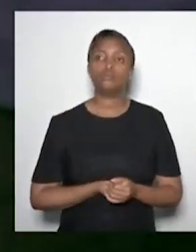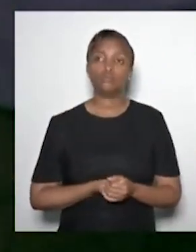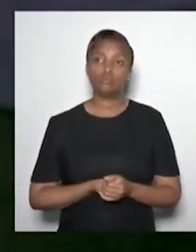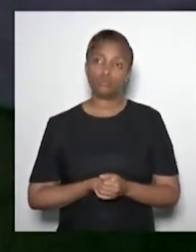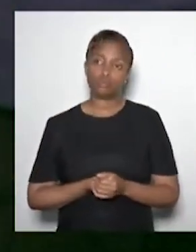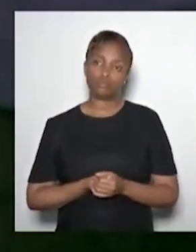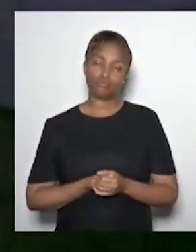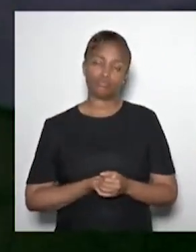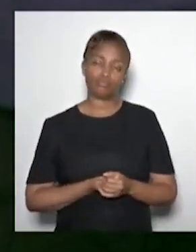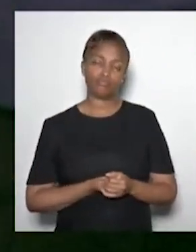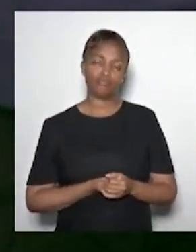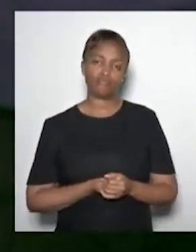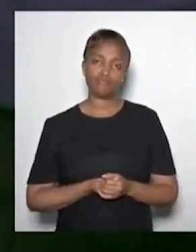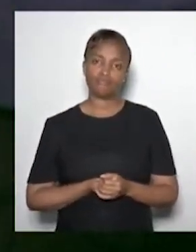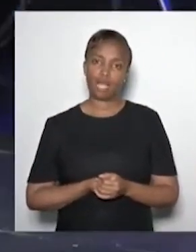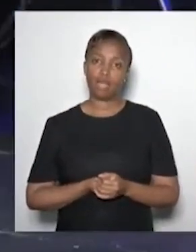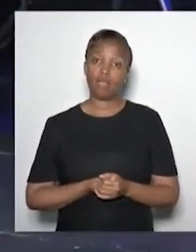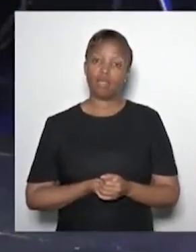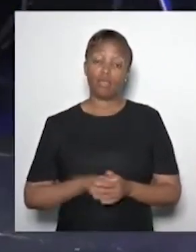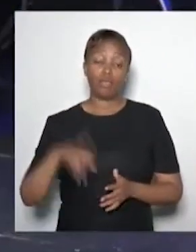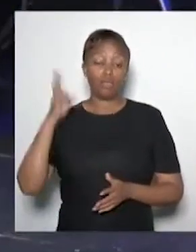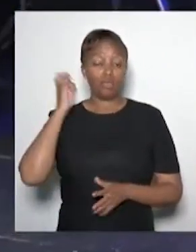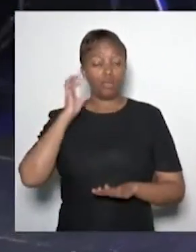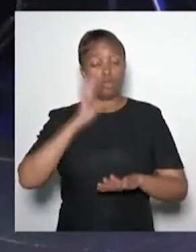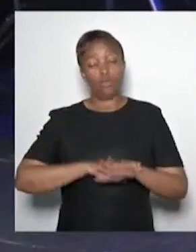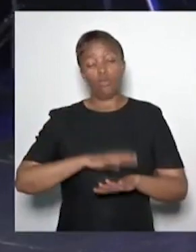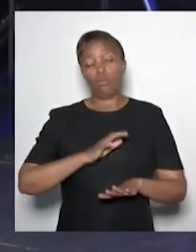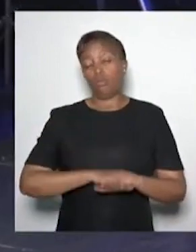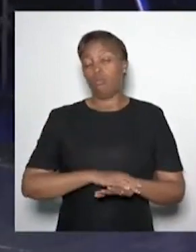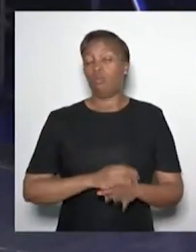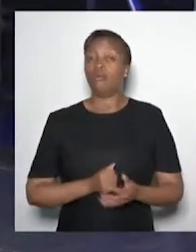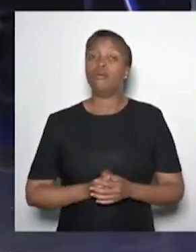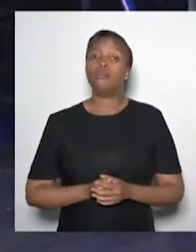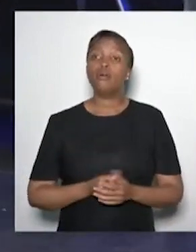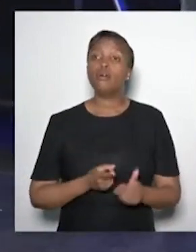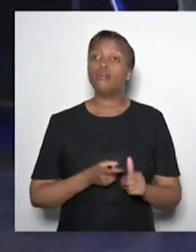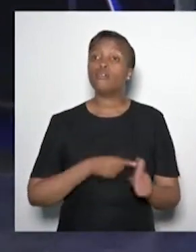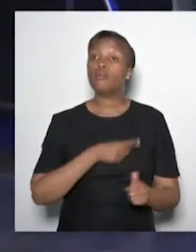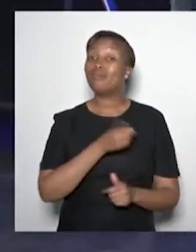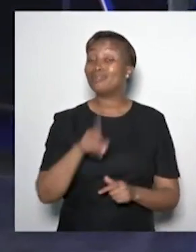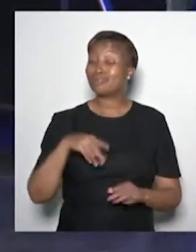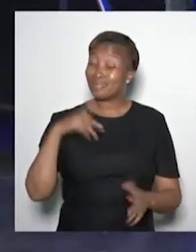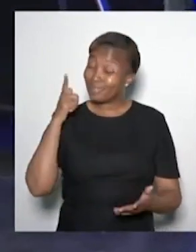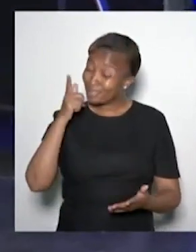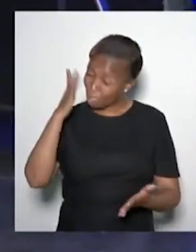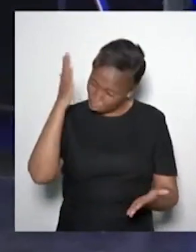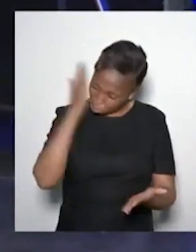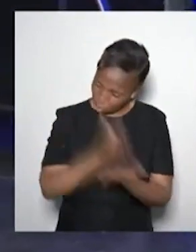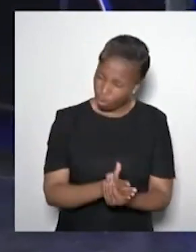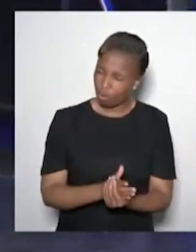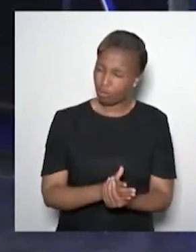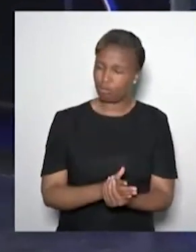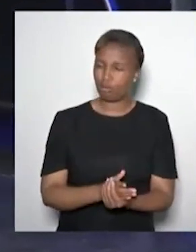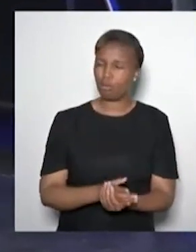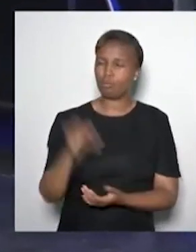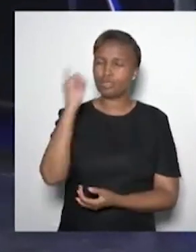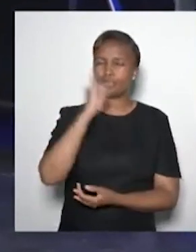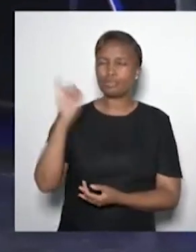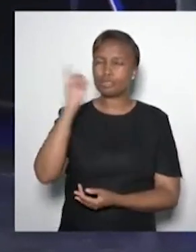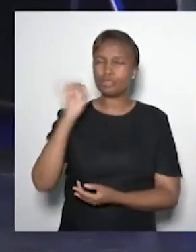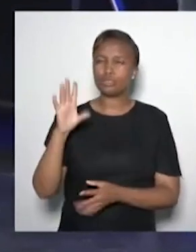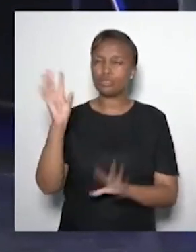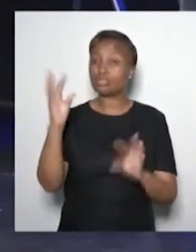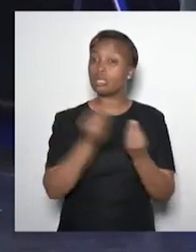so you'll be hearing more from us about you. I can guarantee you, I've taken seriously what has been